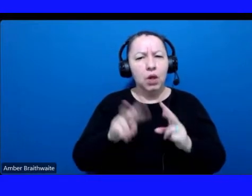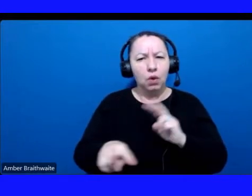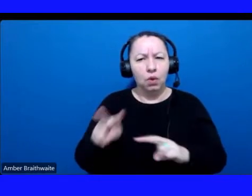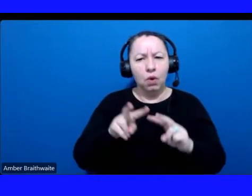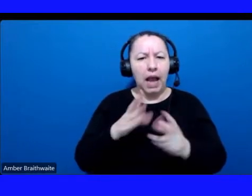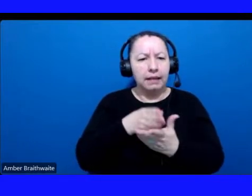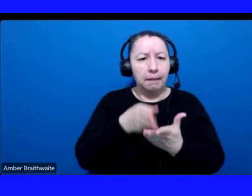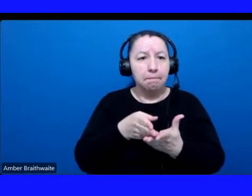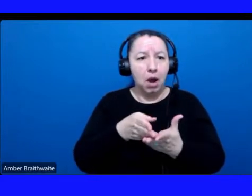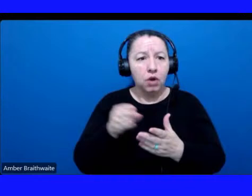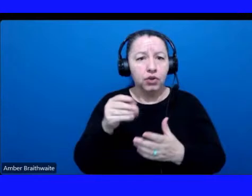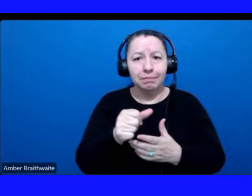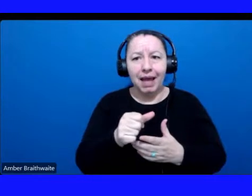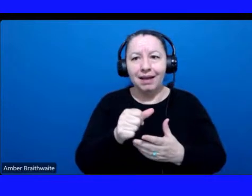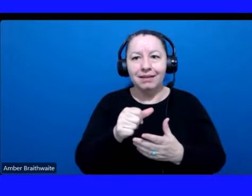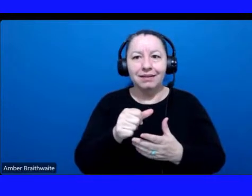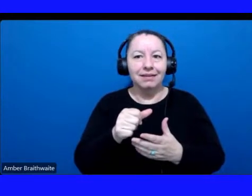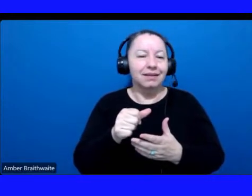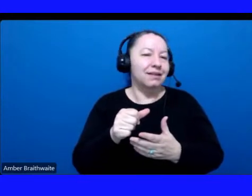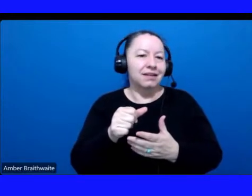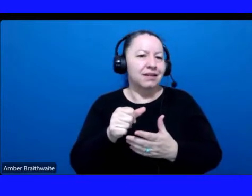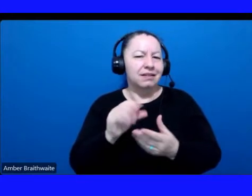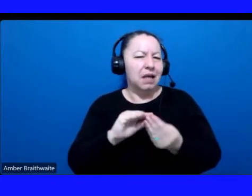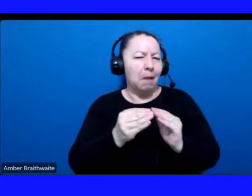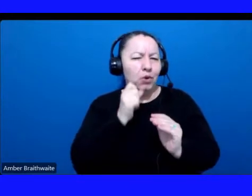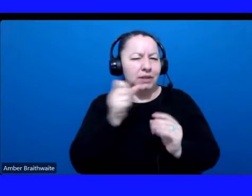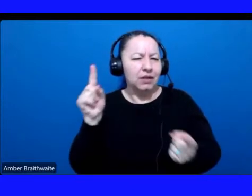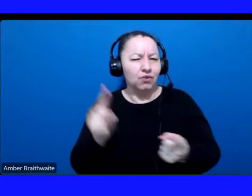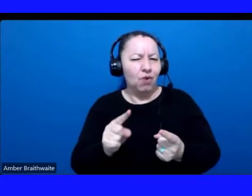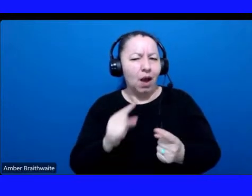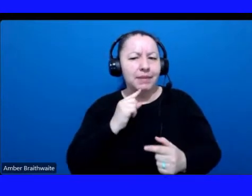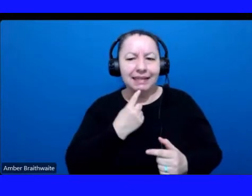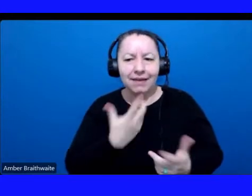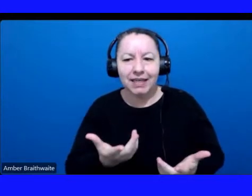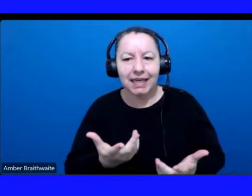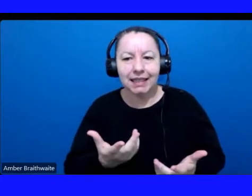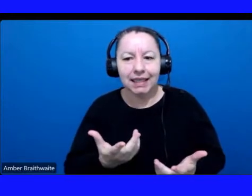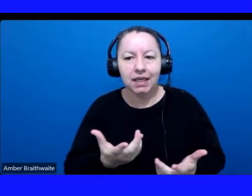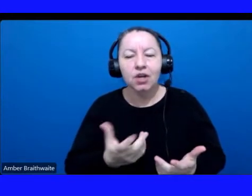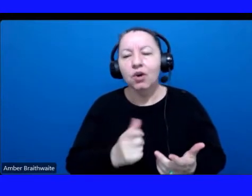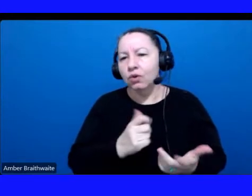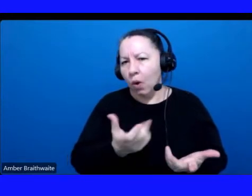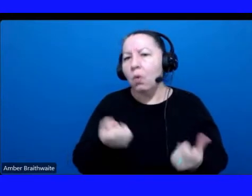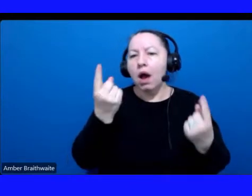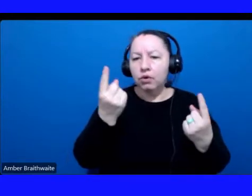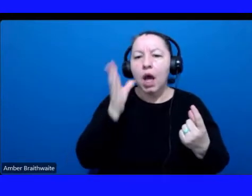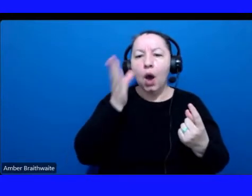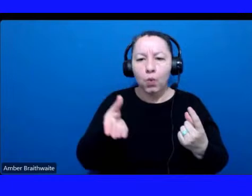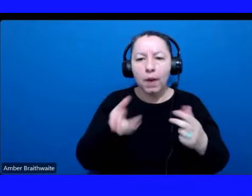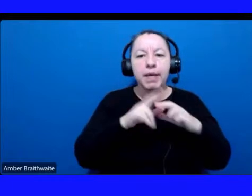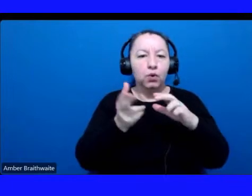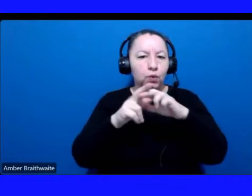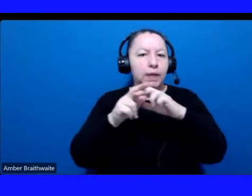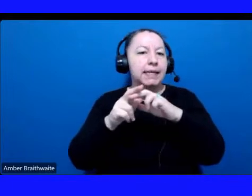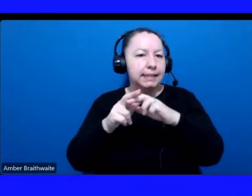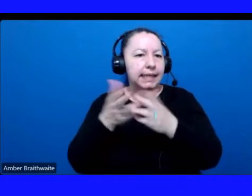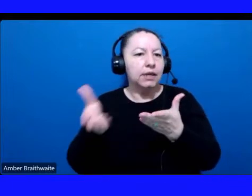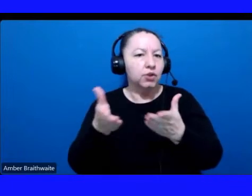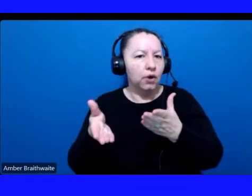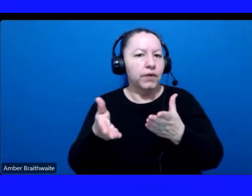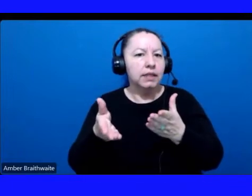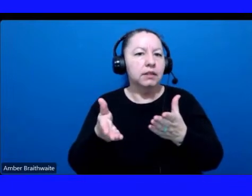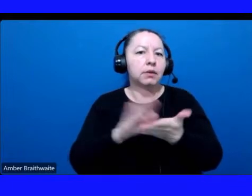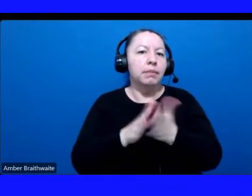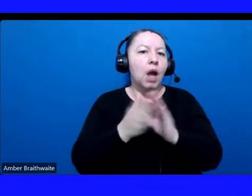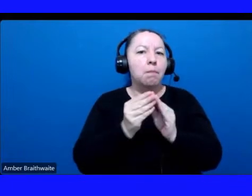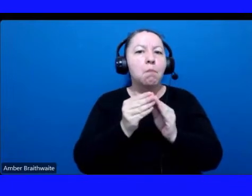good question and answer. The budget expenses are basically entirely staff and rent. So again,